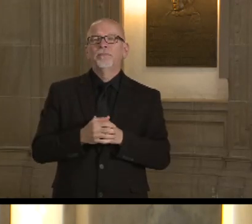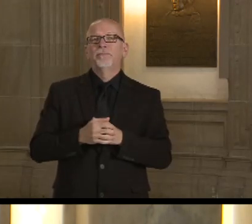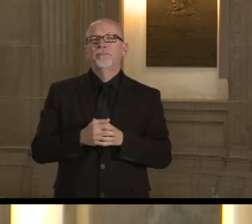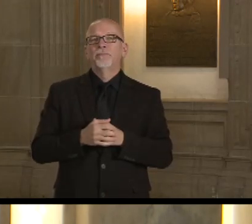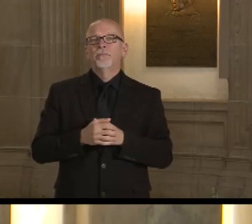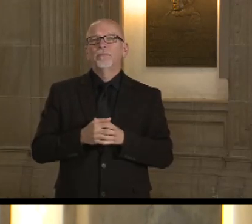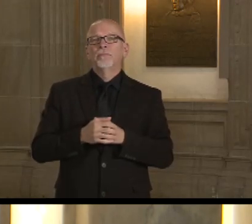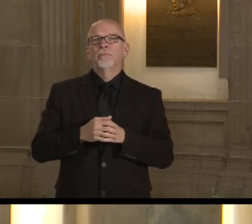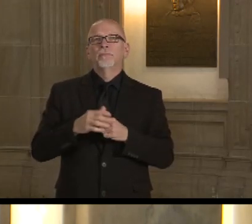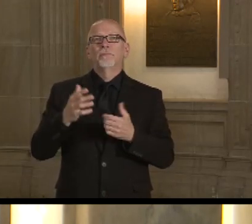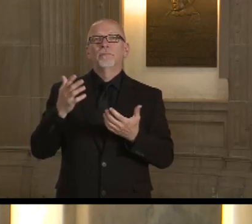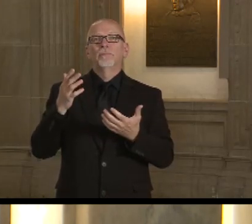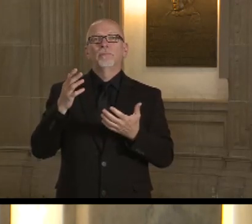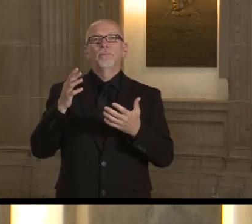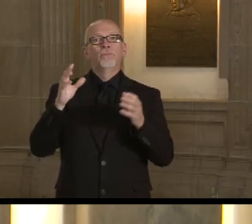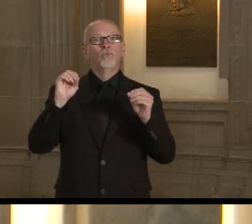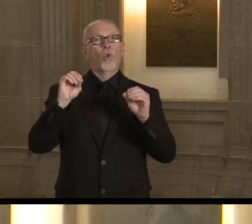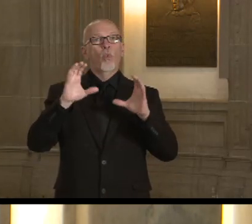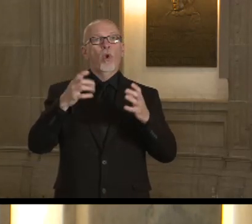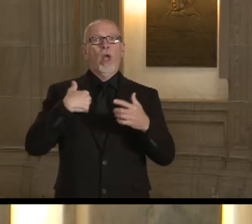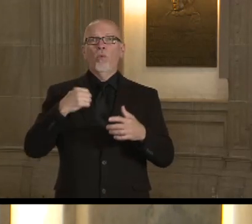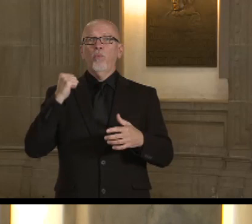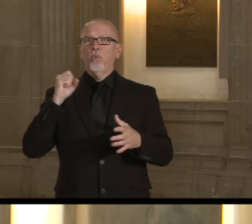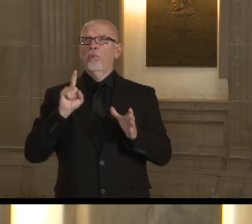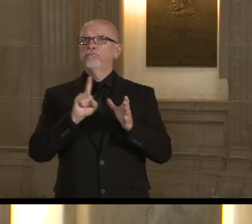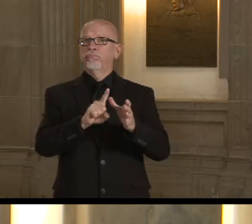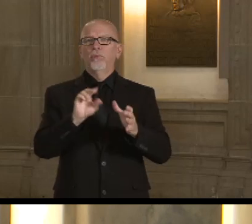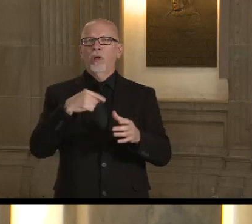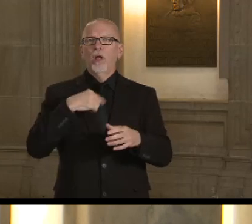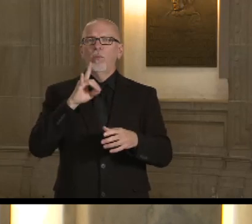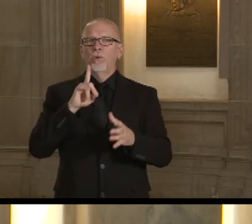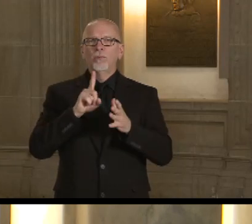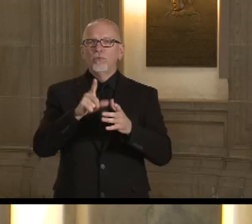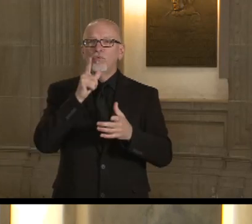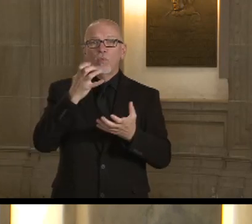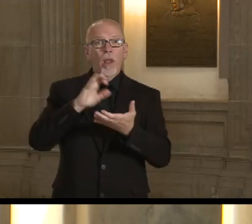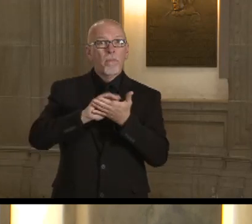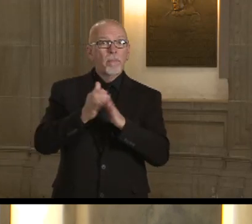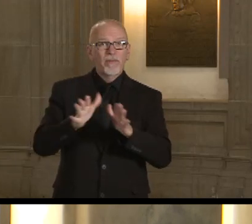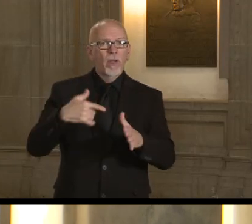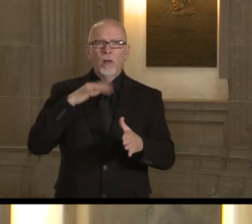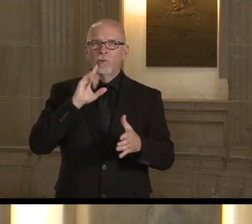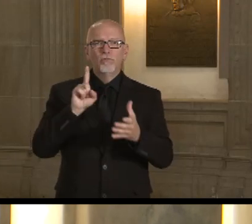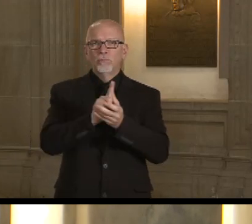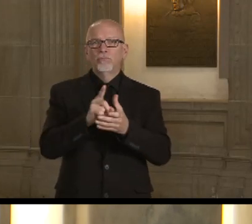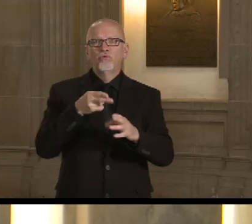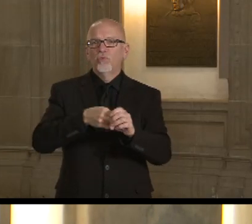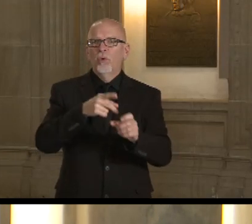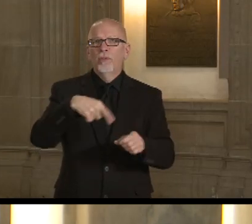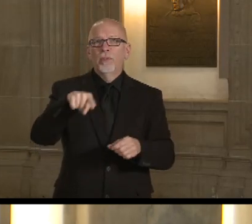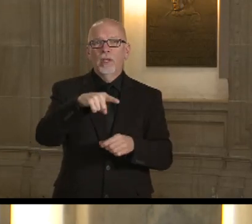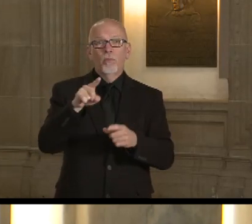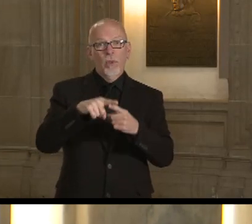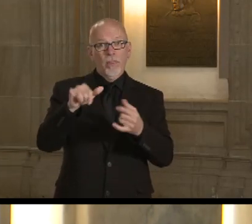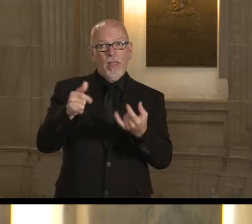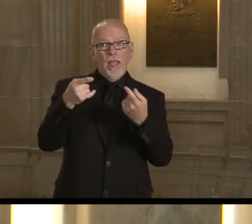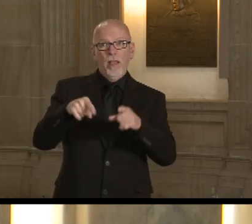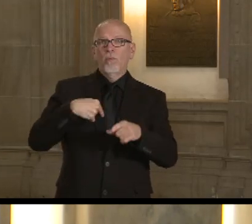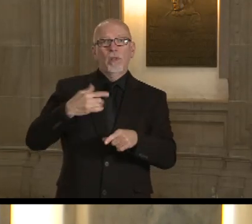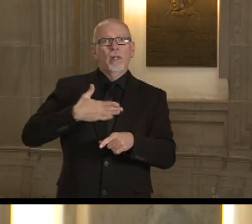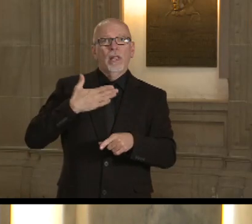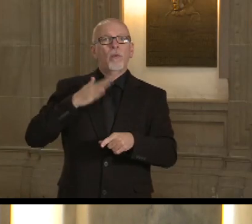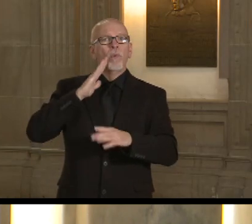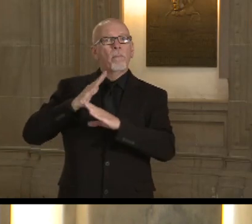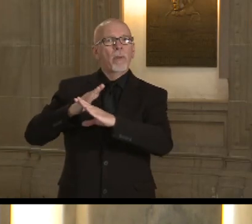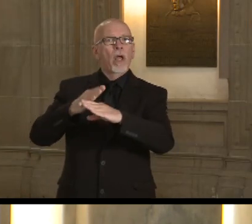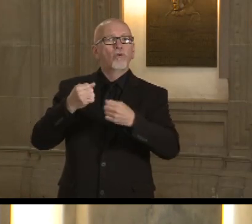not a group I wouldn't walk with that wanted to be peaceful. And in the event that occurs, we'll gladly block those